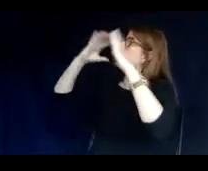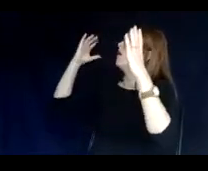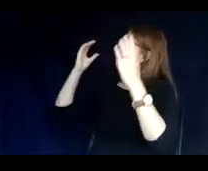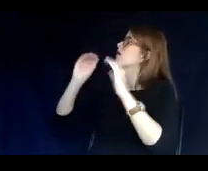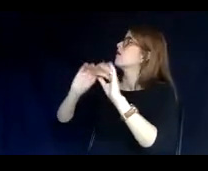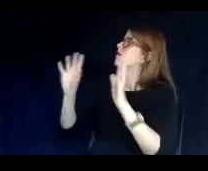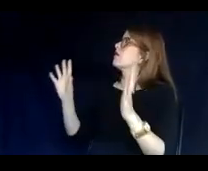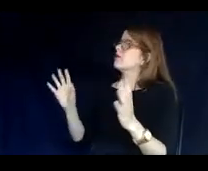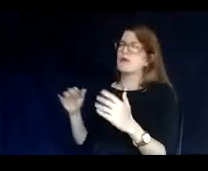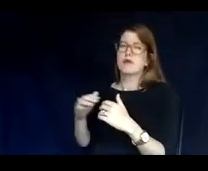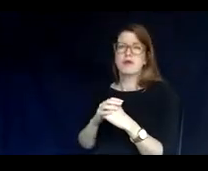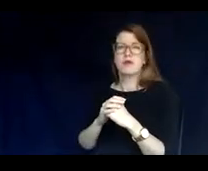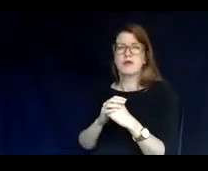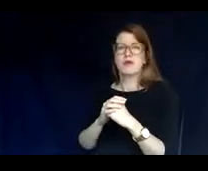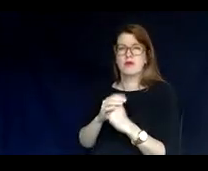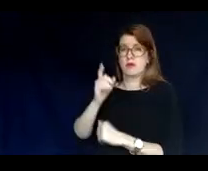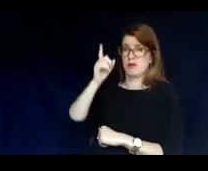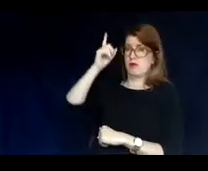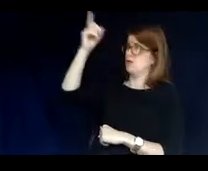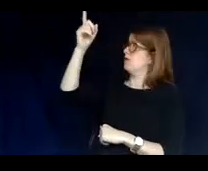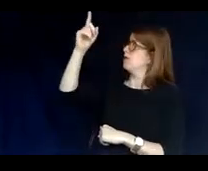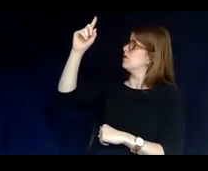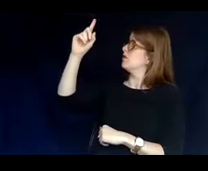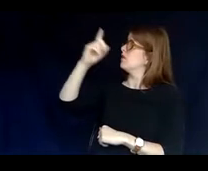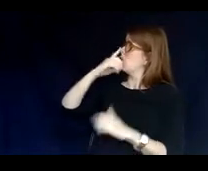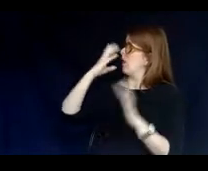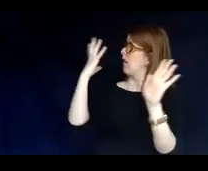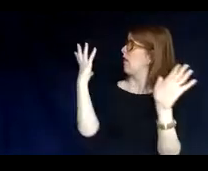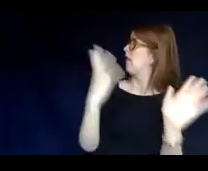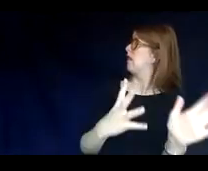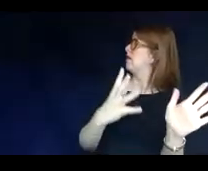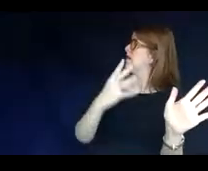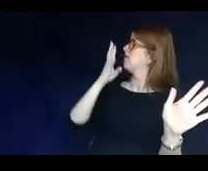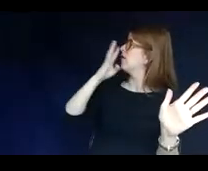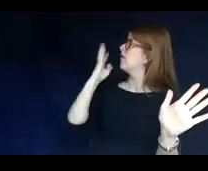If the one who never leaves the one